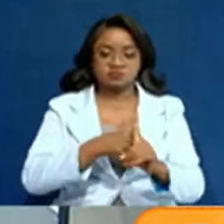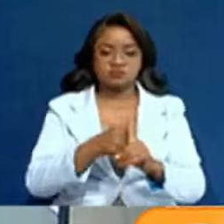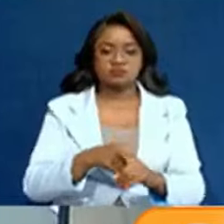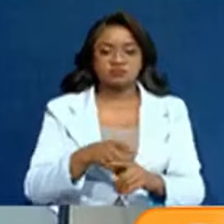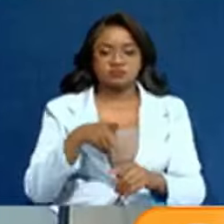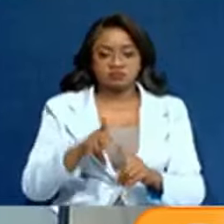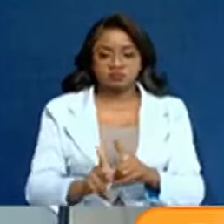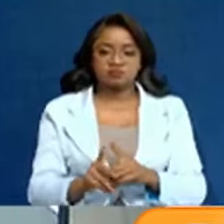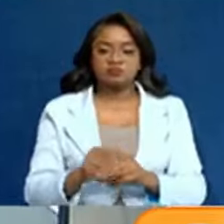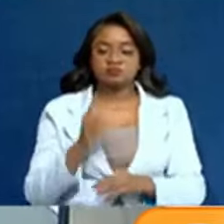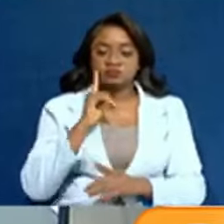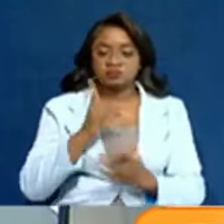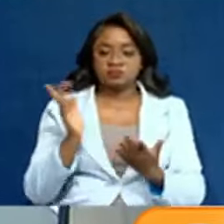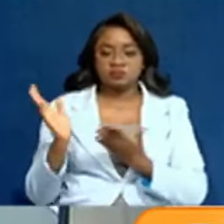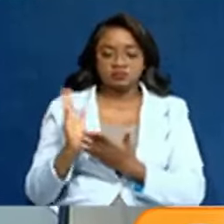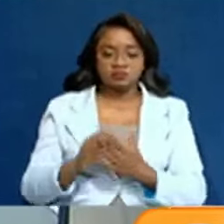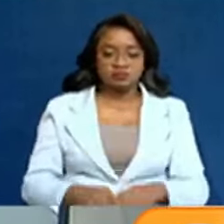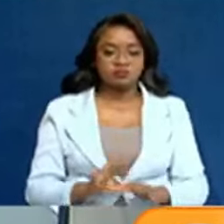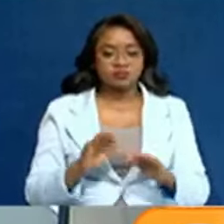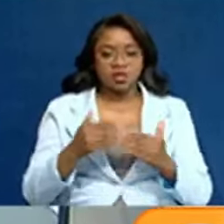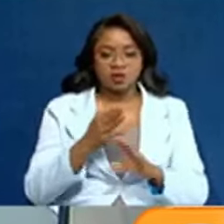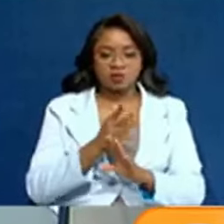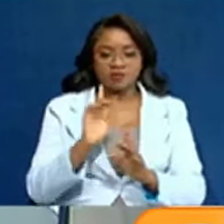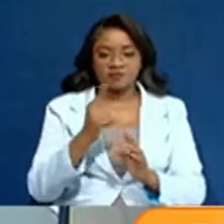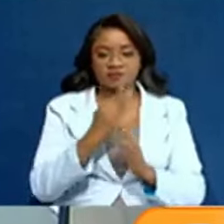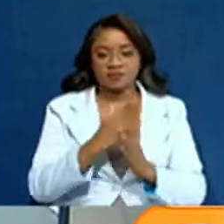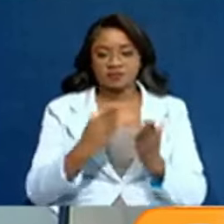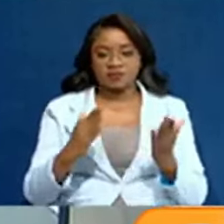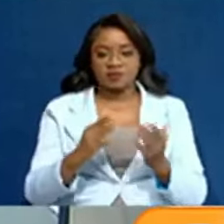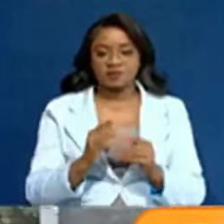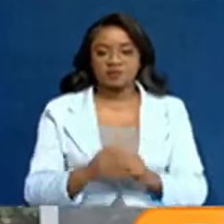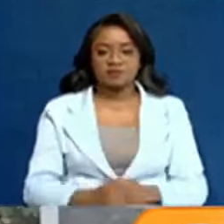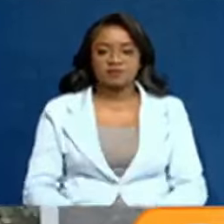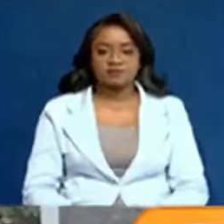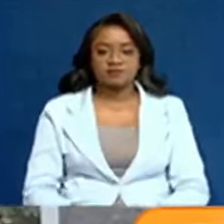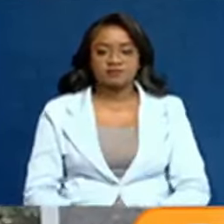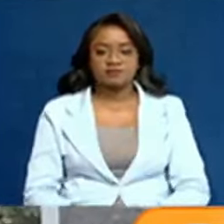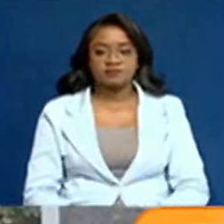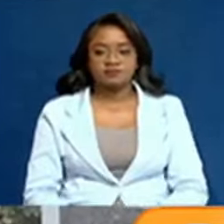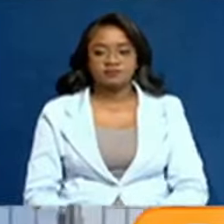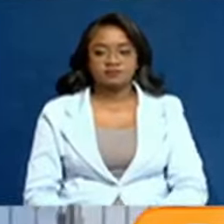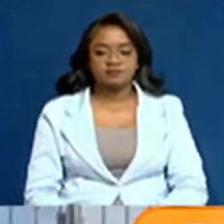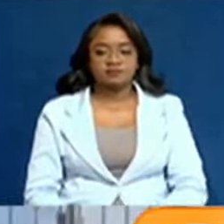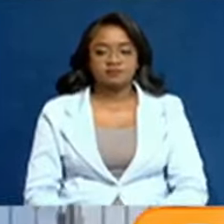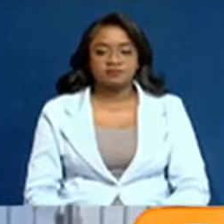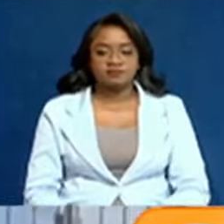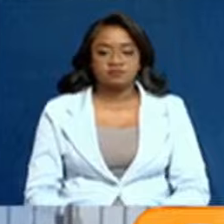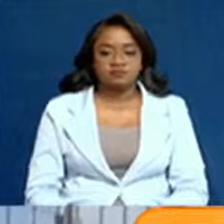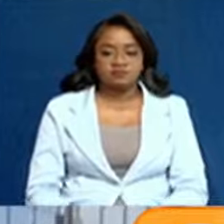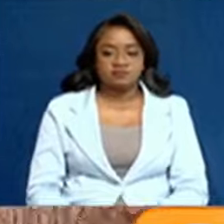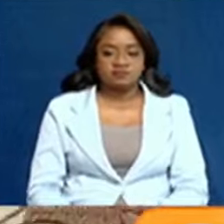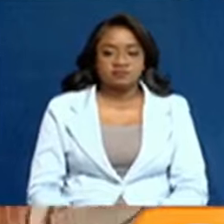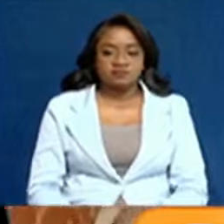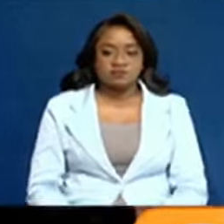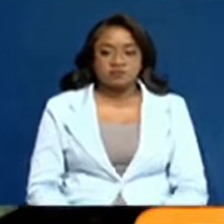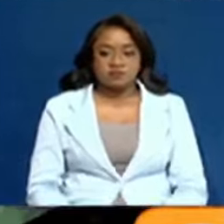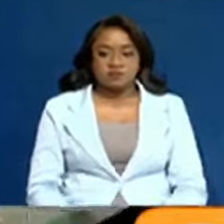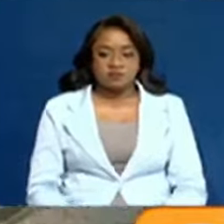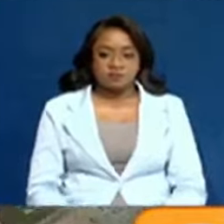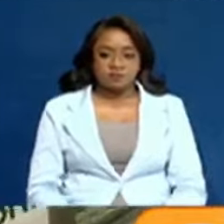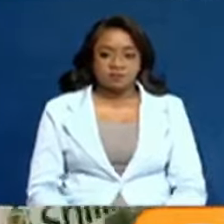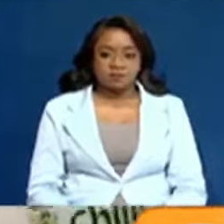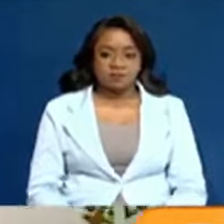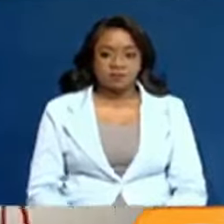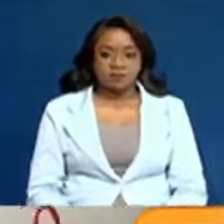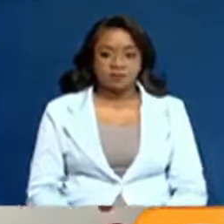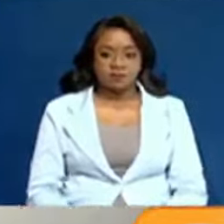at the lender's financial performance for the first half of the year. In the half ending June 30th, 2024, Cooperative Bank